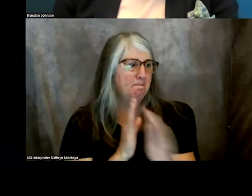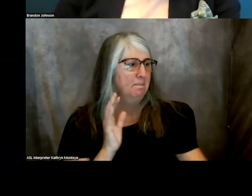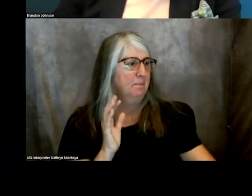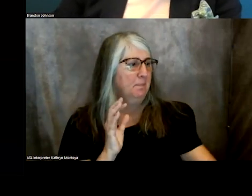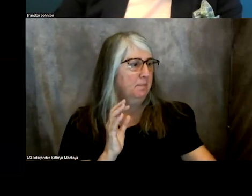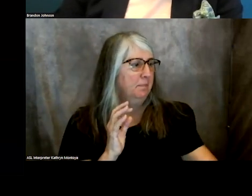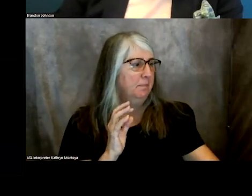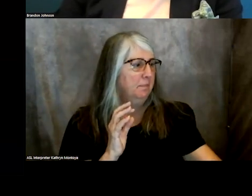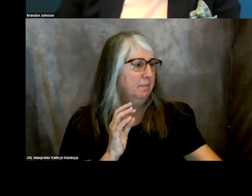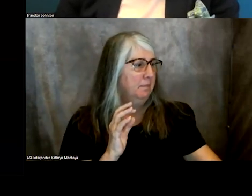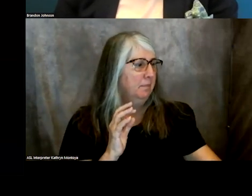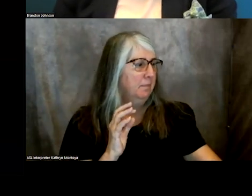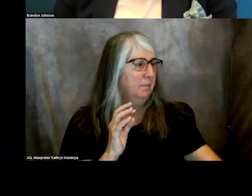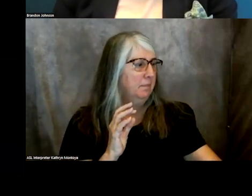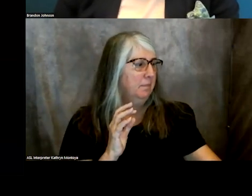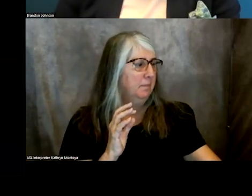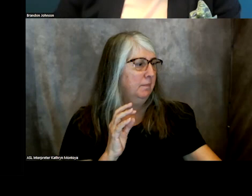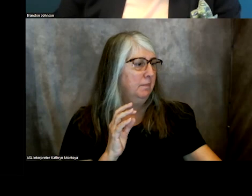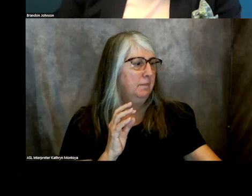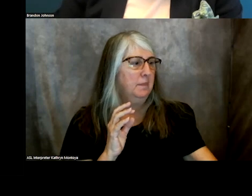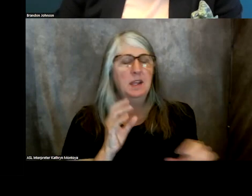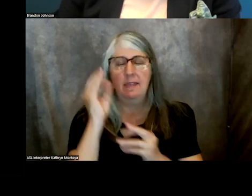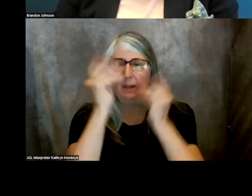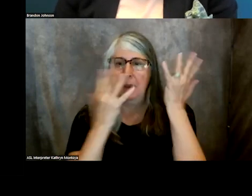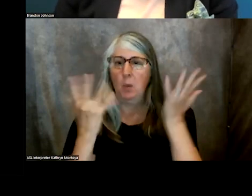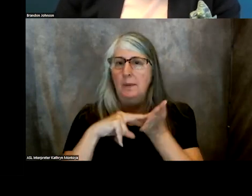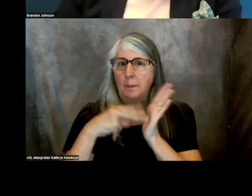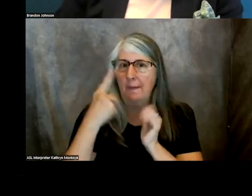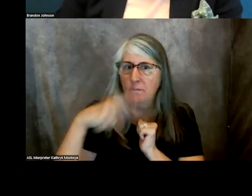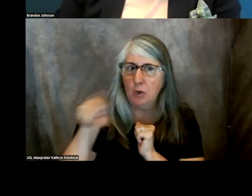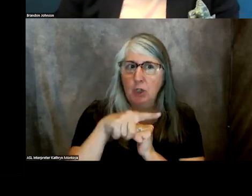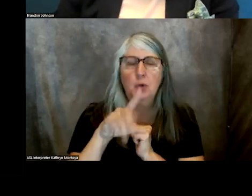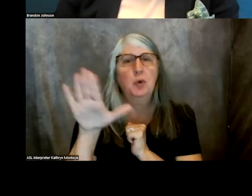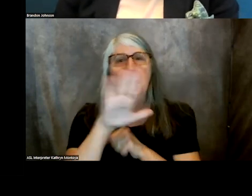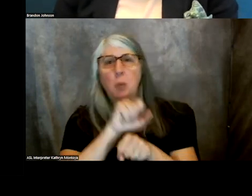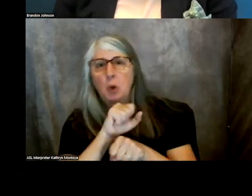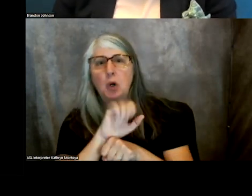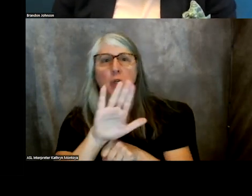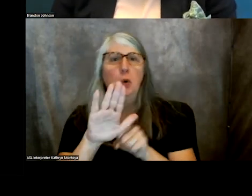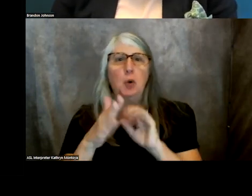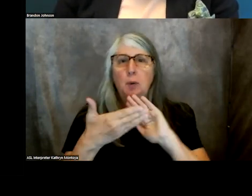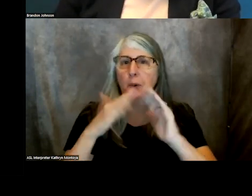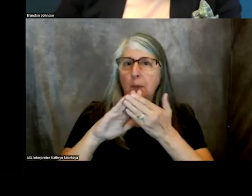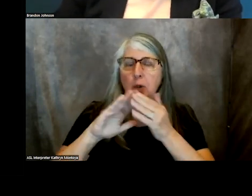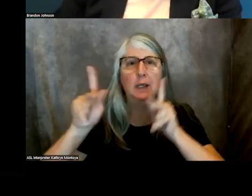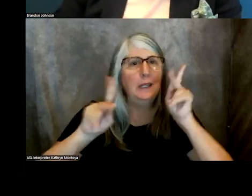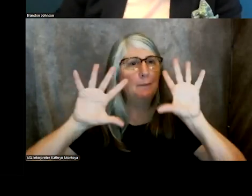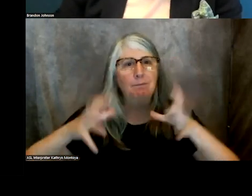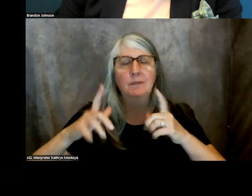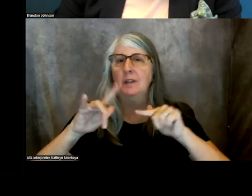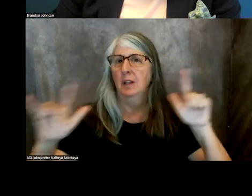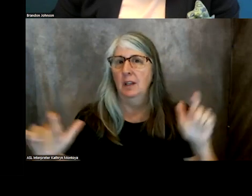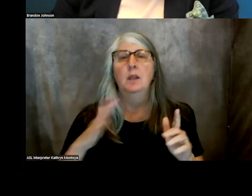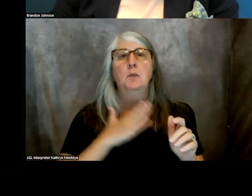taking some consideration of what it means for you, your work, your communities, all of that, please know that I